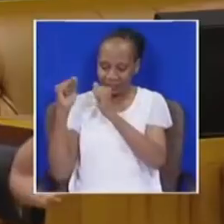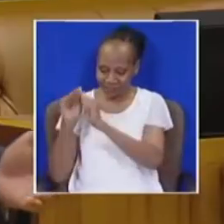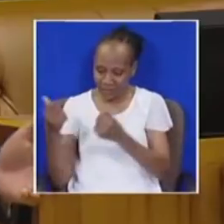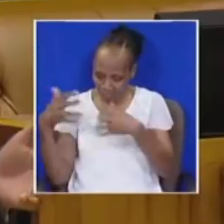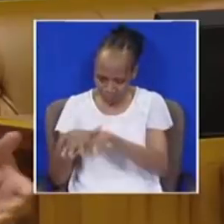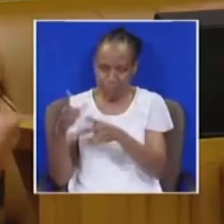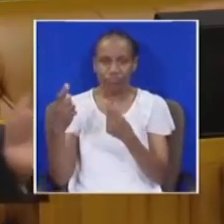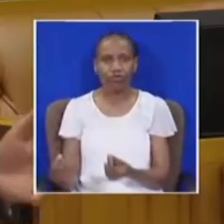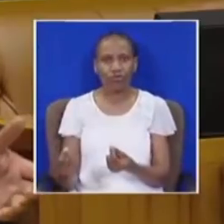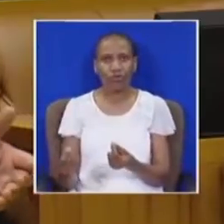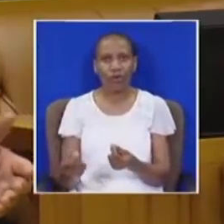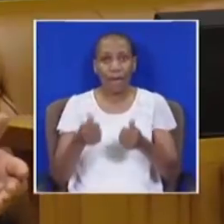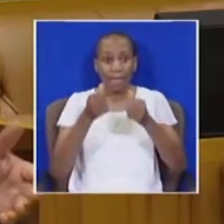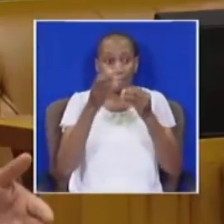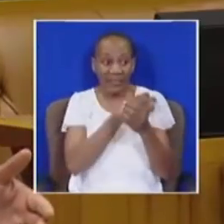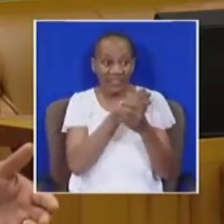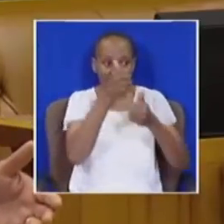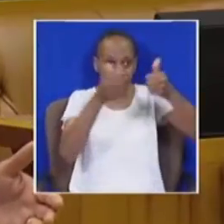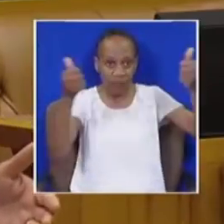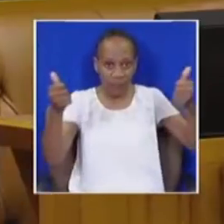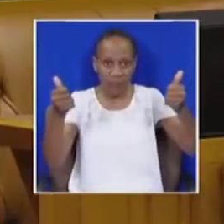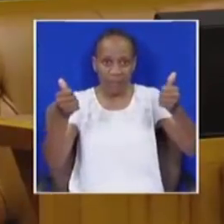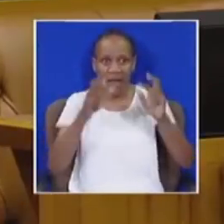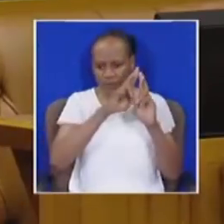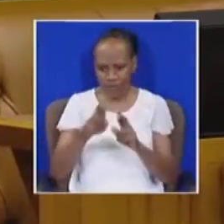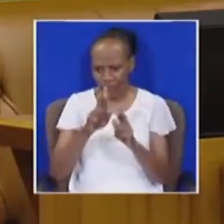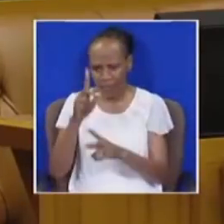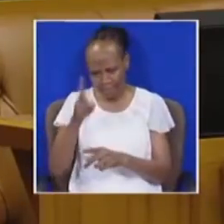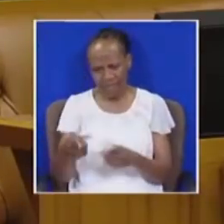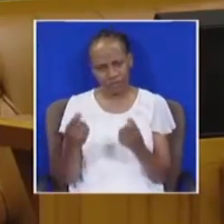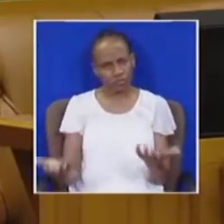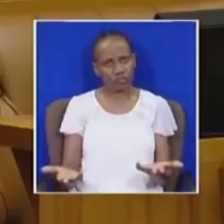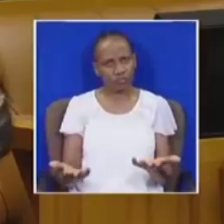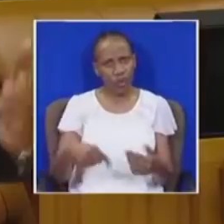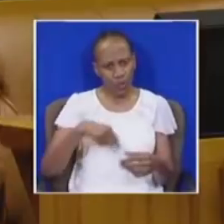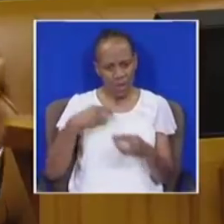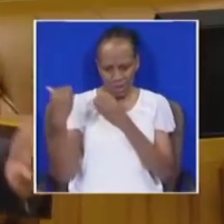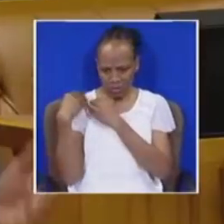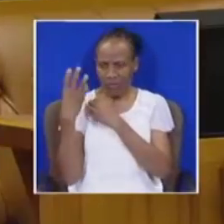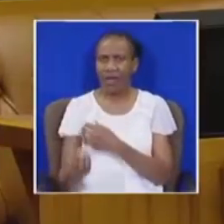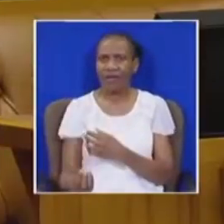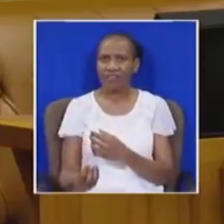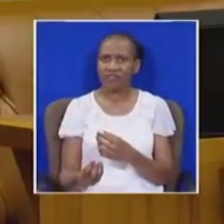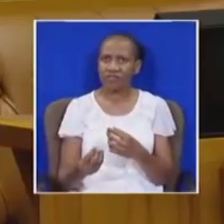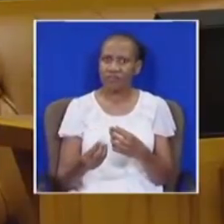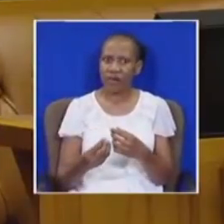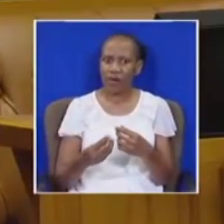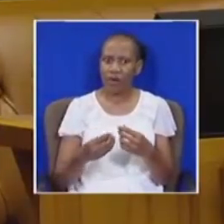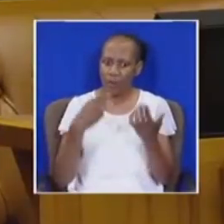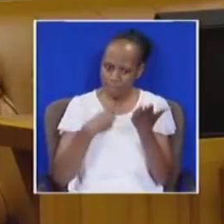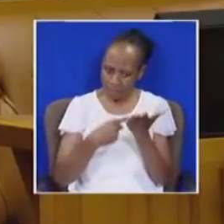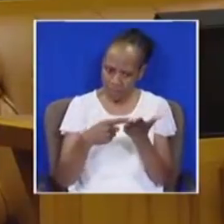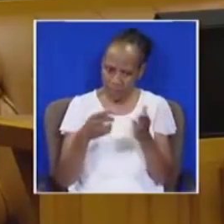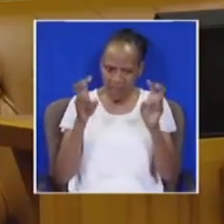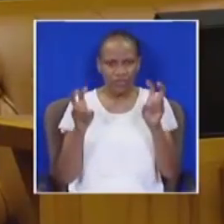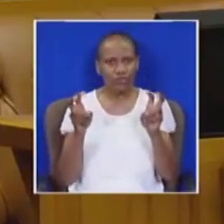that's completely different from investigating state capture. And we as Parliament have a responsibility to talk about our own affairs. Okay.